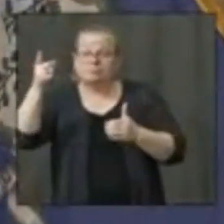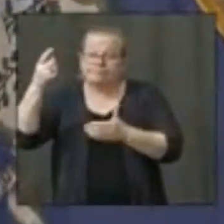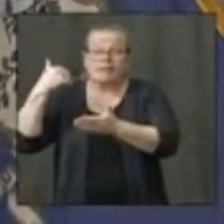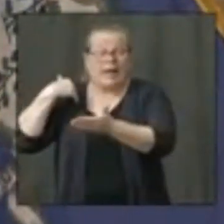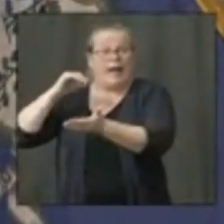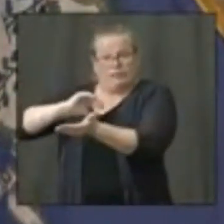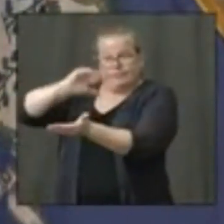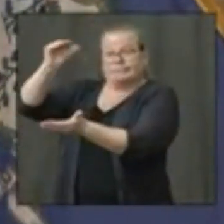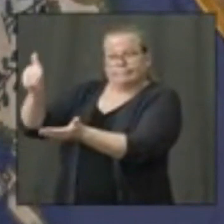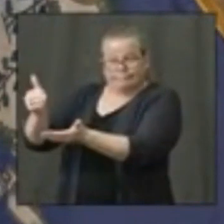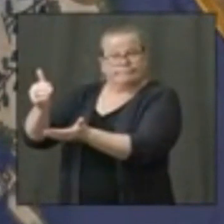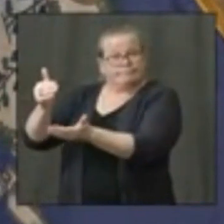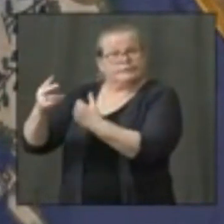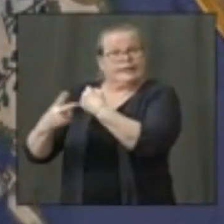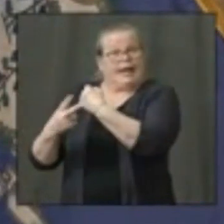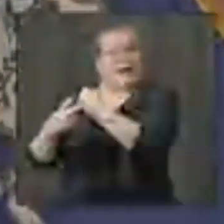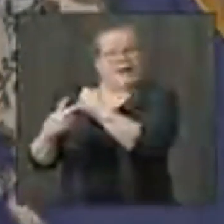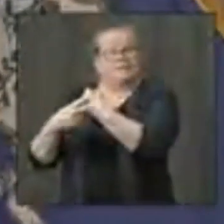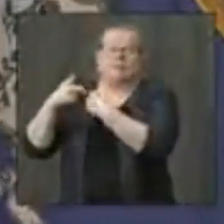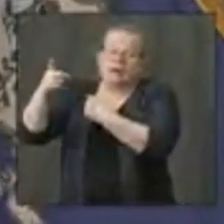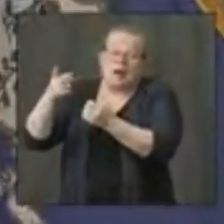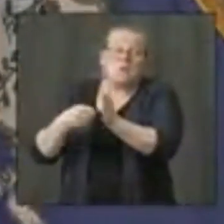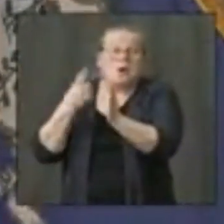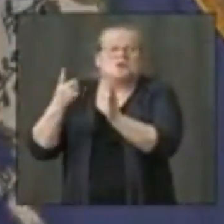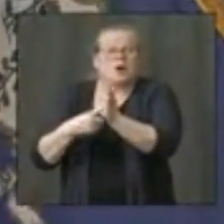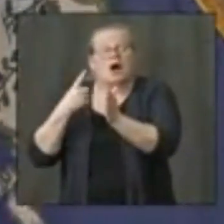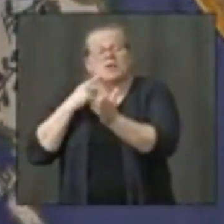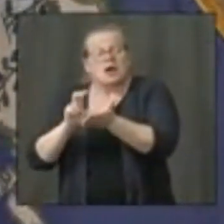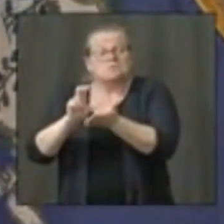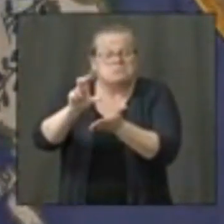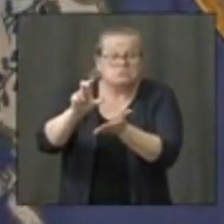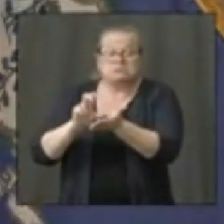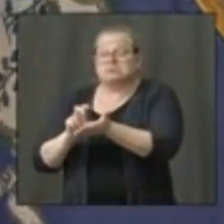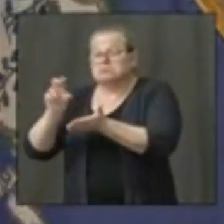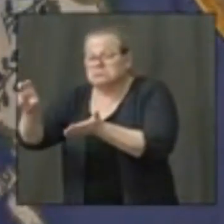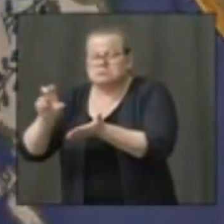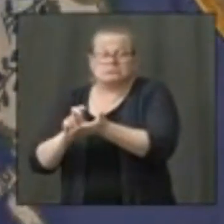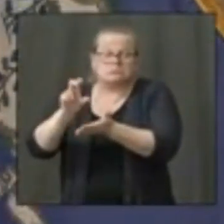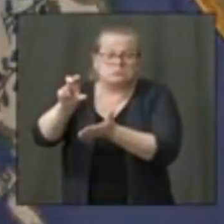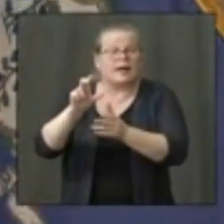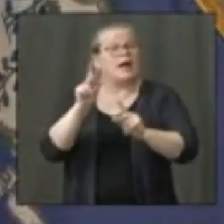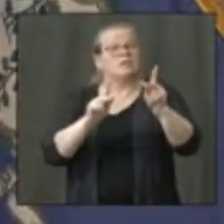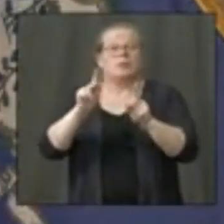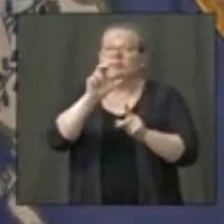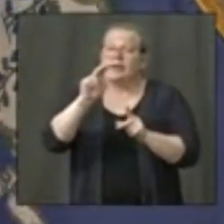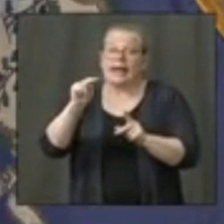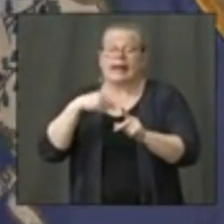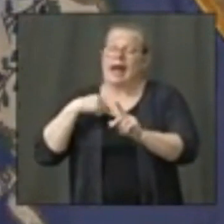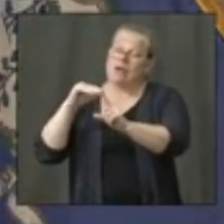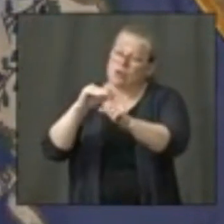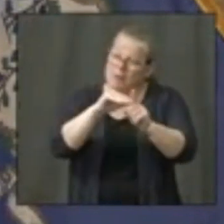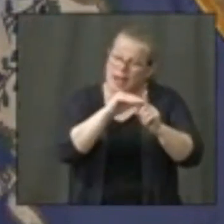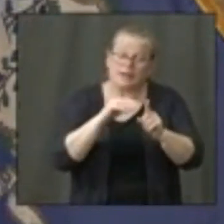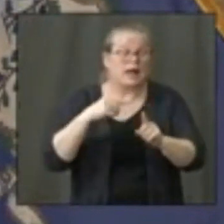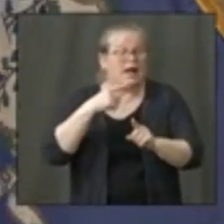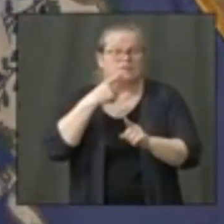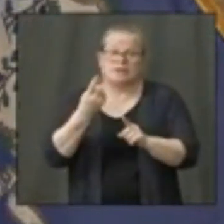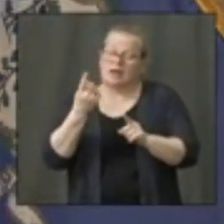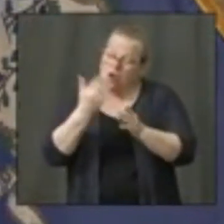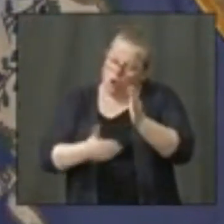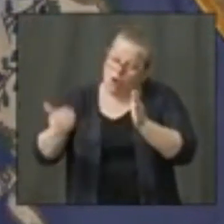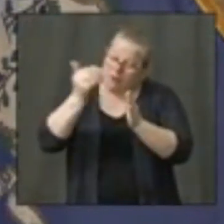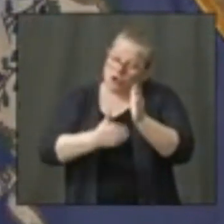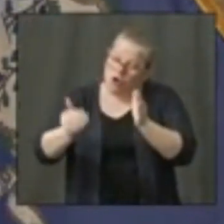they're allocating that a little bit. And I've reminded people that Connecticut, I've said this 100 times, I'll say it 101, is part of the